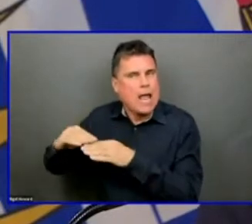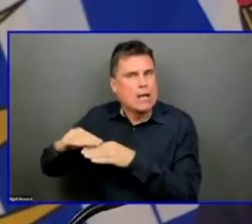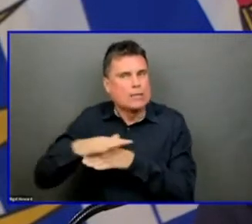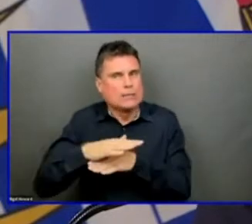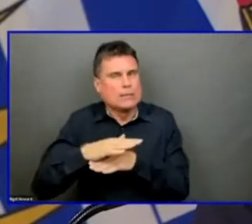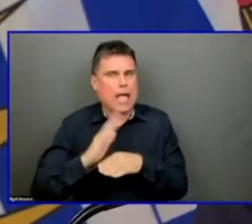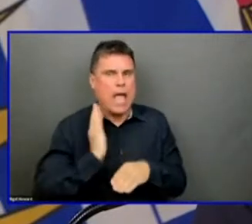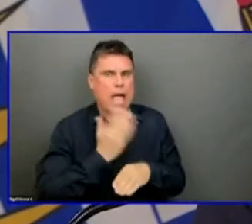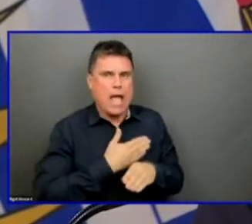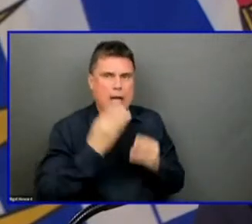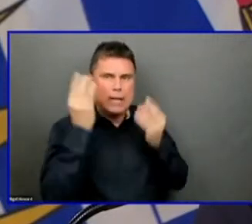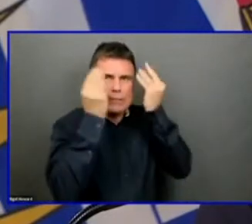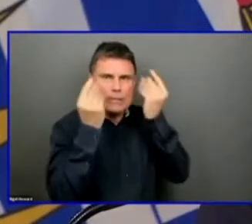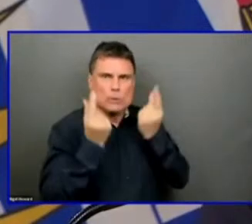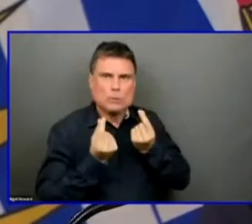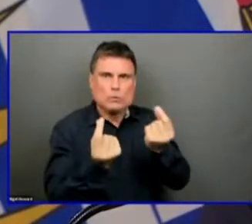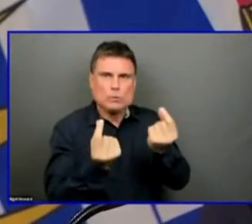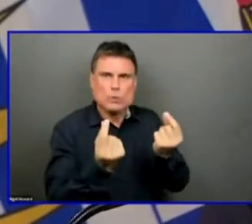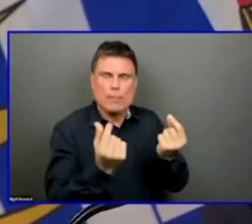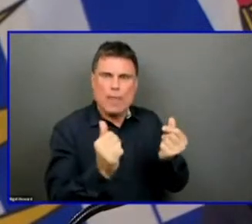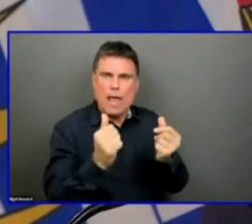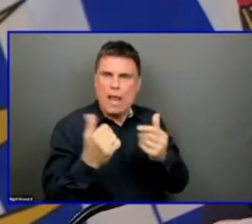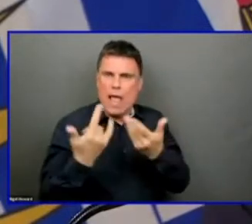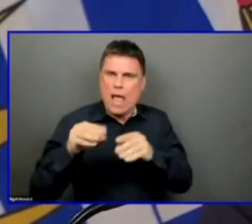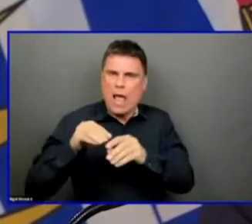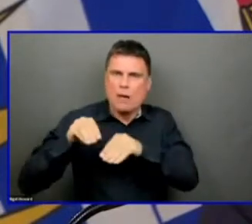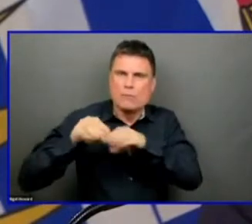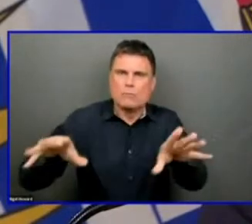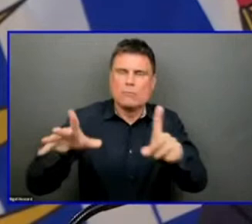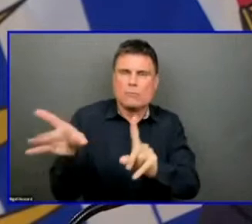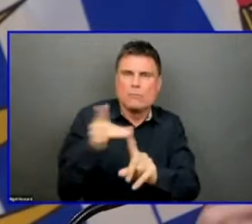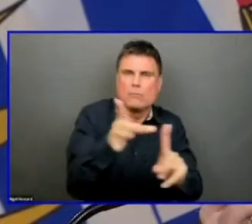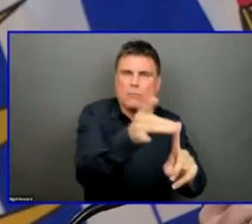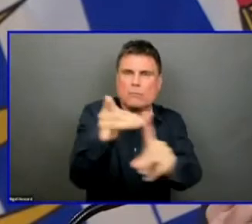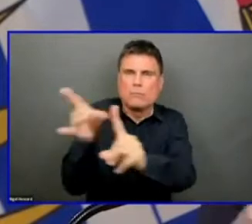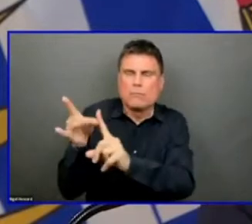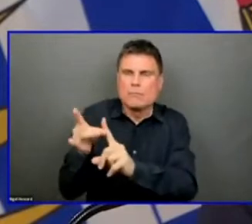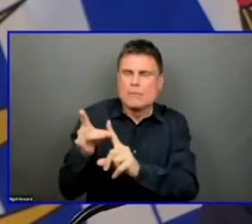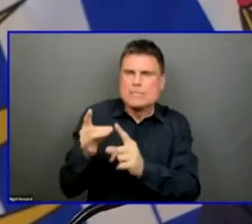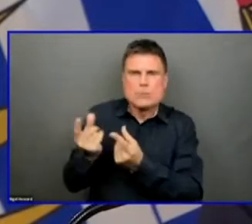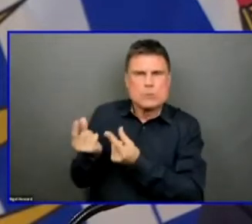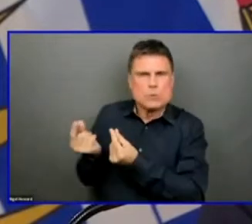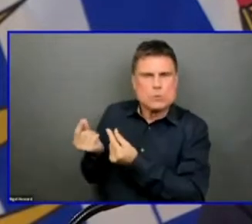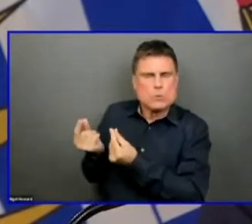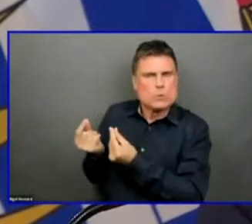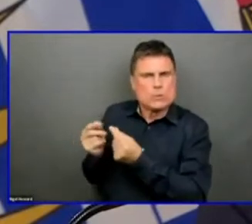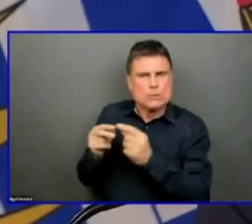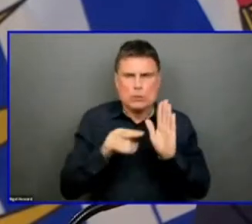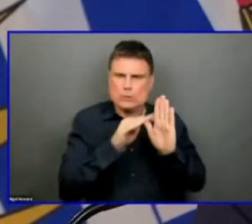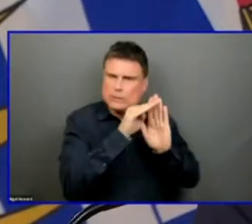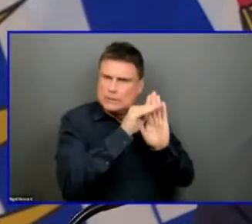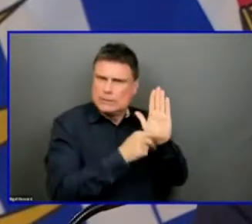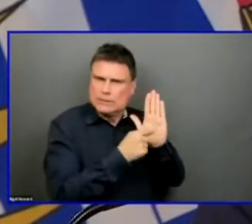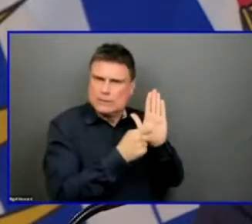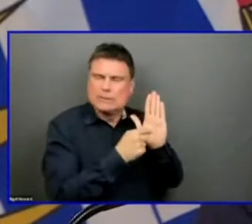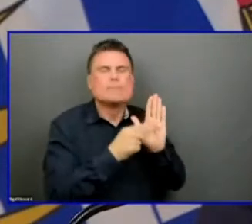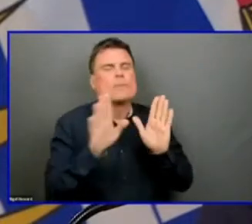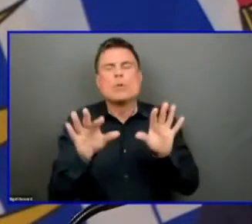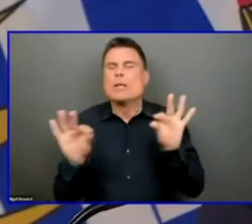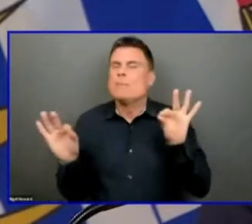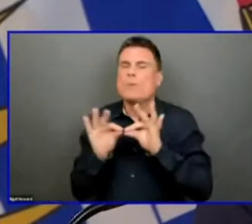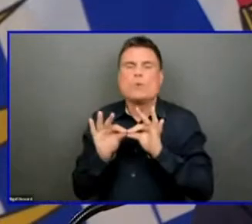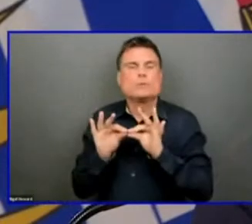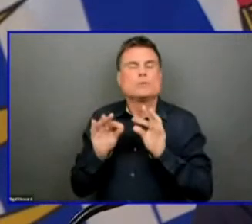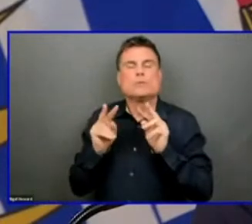to remember is the variants are more transmissible, but the things that stop transmission are the same. So